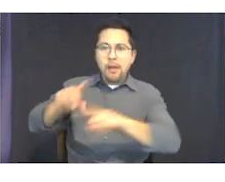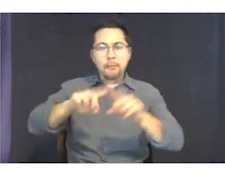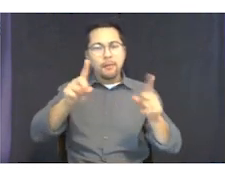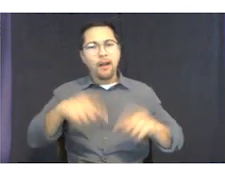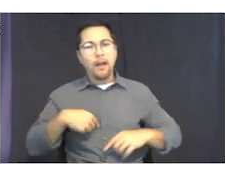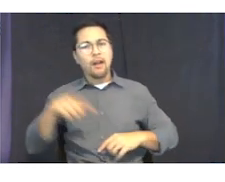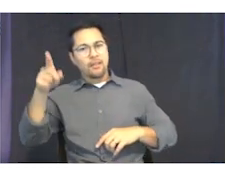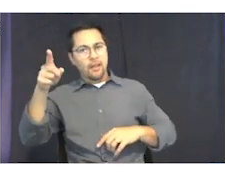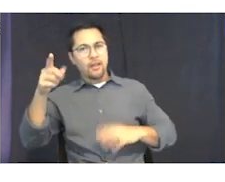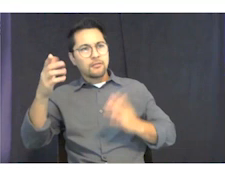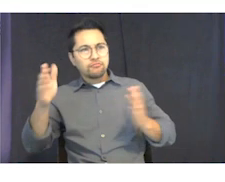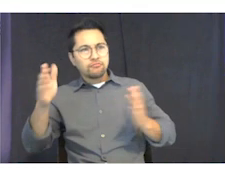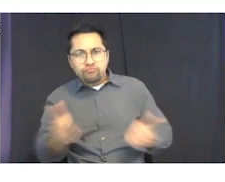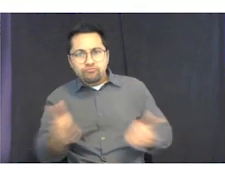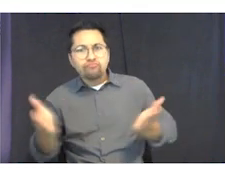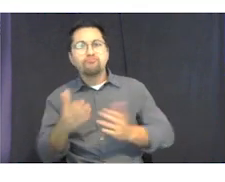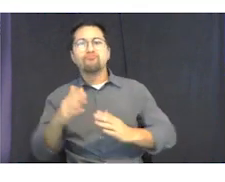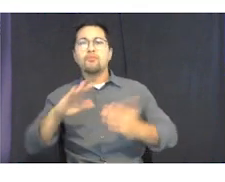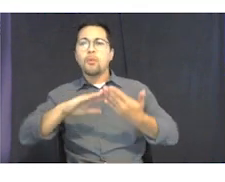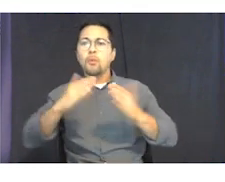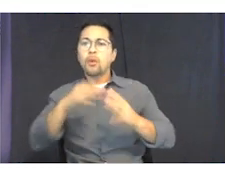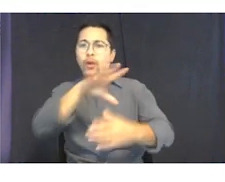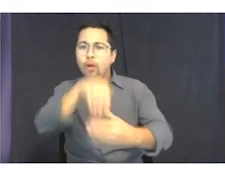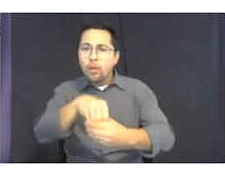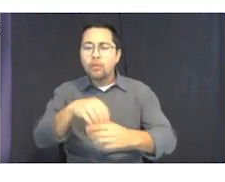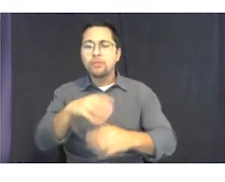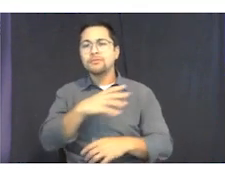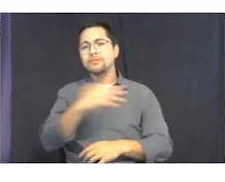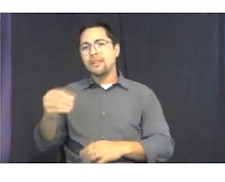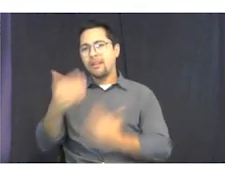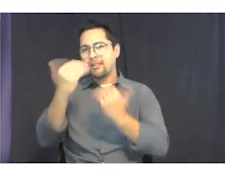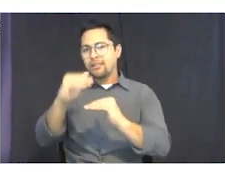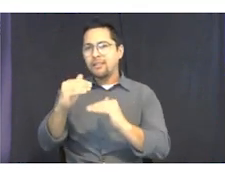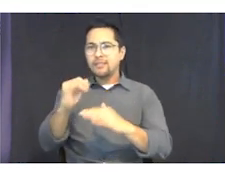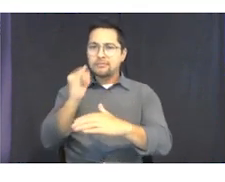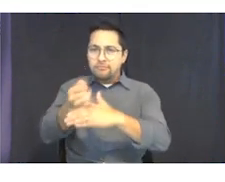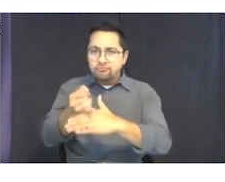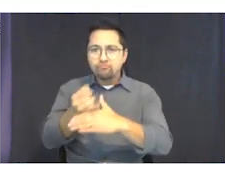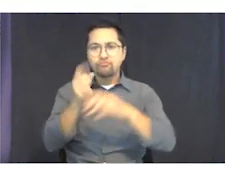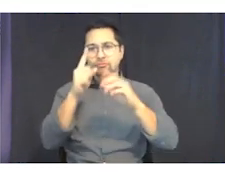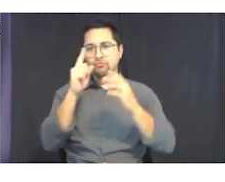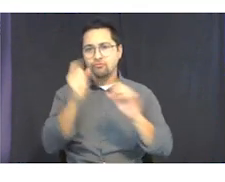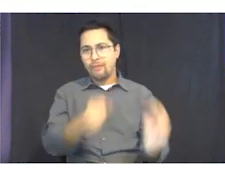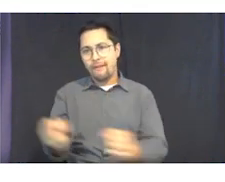community inclusion and least restrictive intervention strategies.